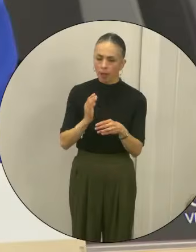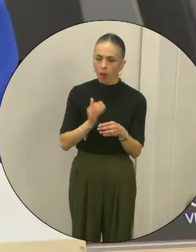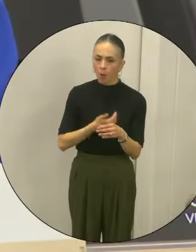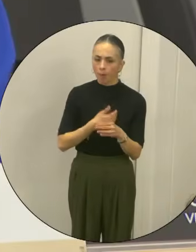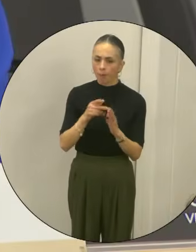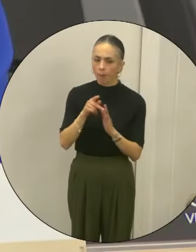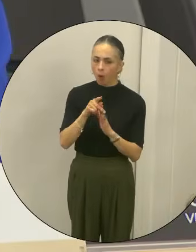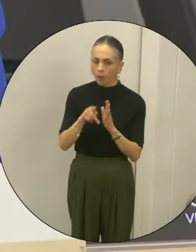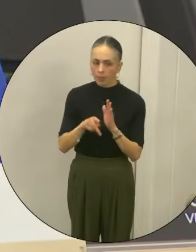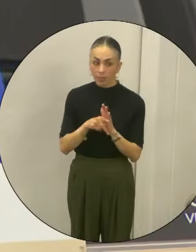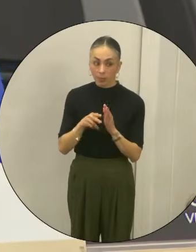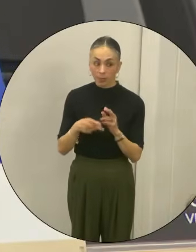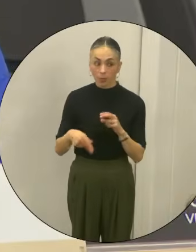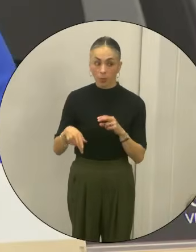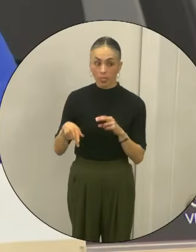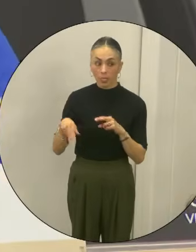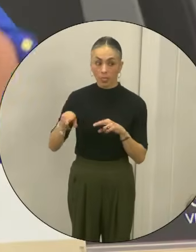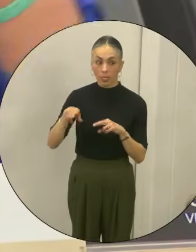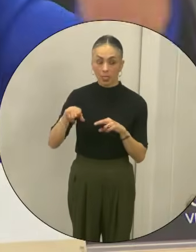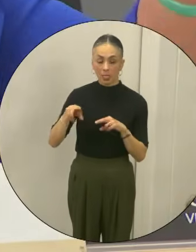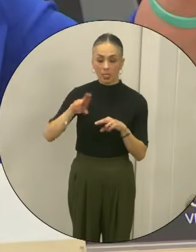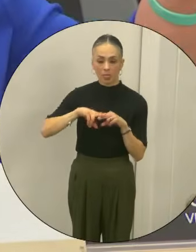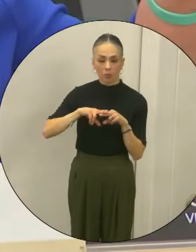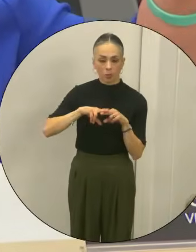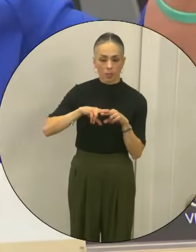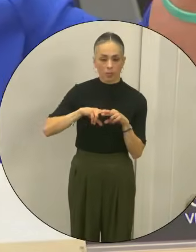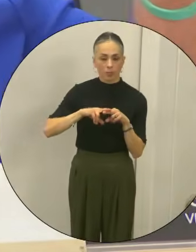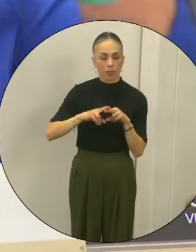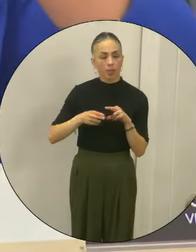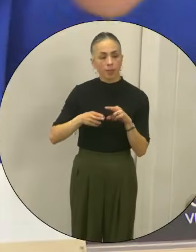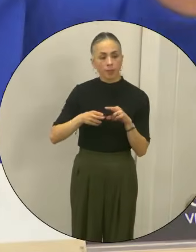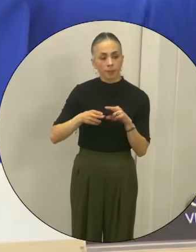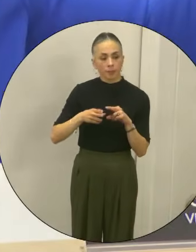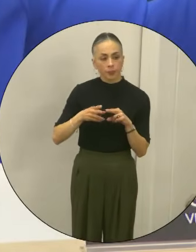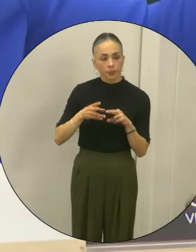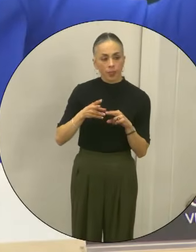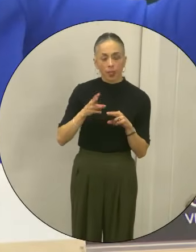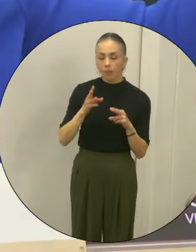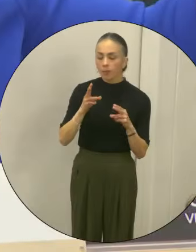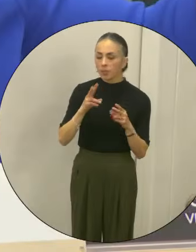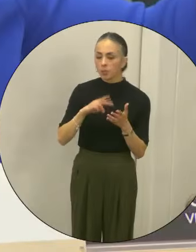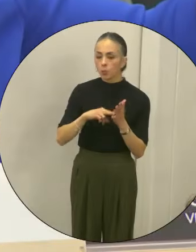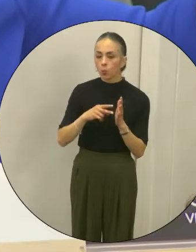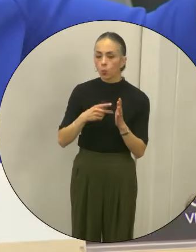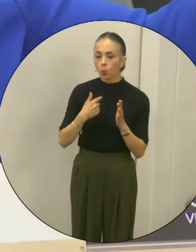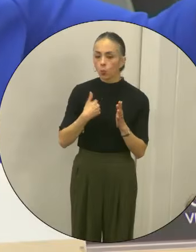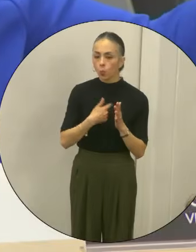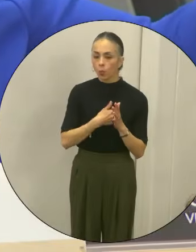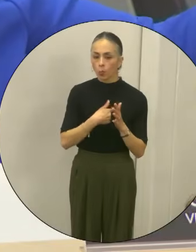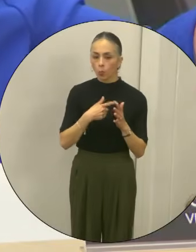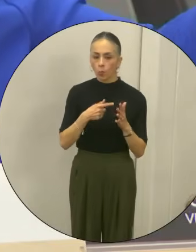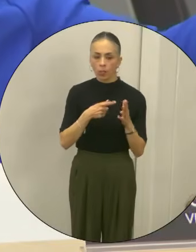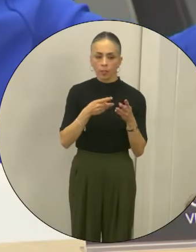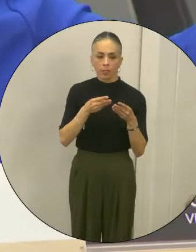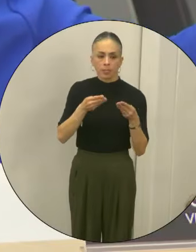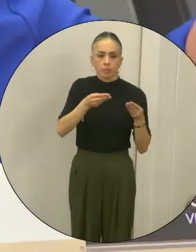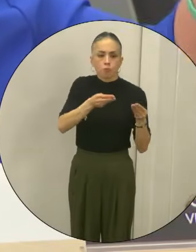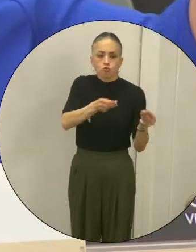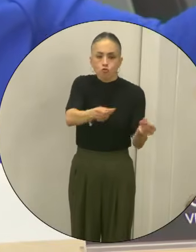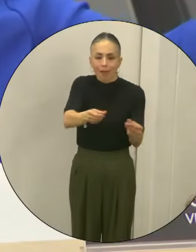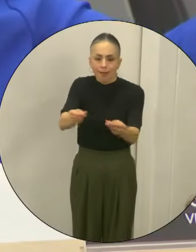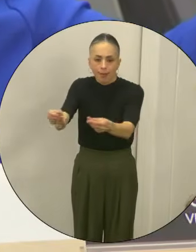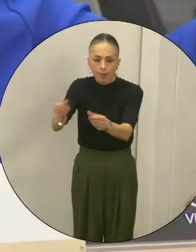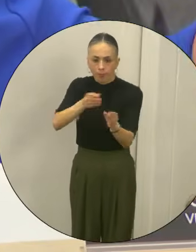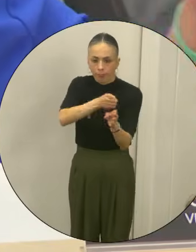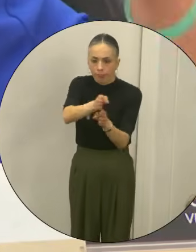would increase, it just means that we would spread it amongst wider things that we don't include right now,